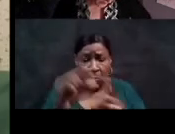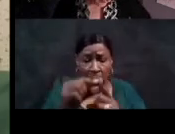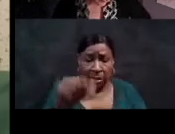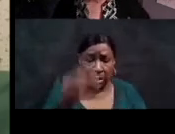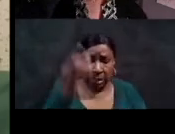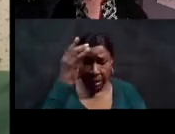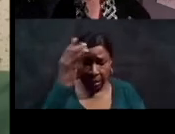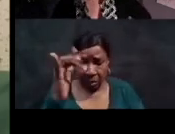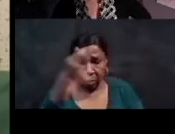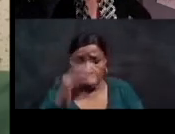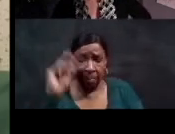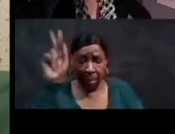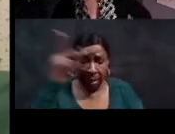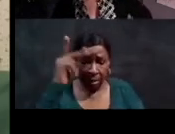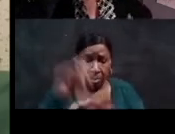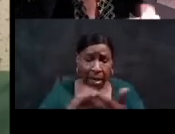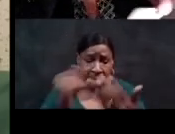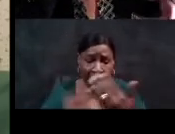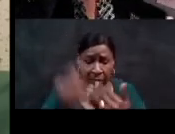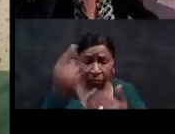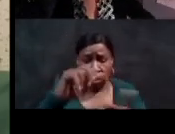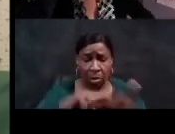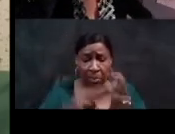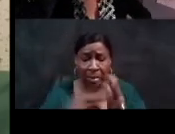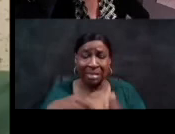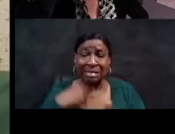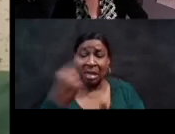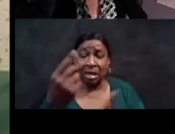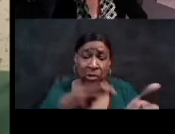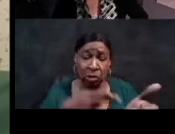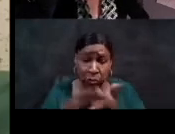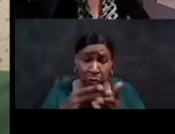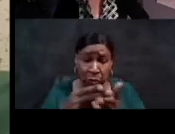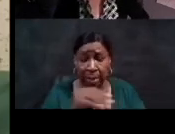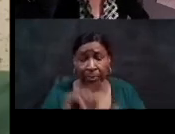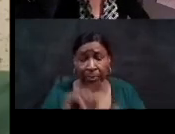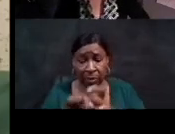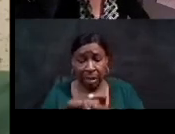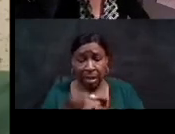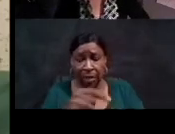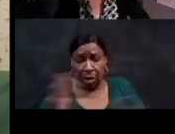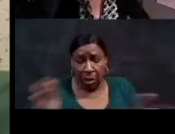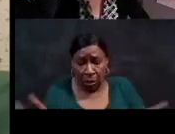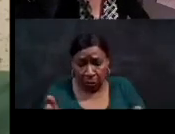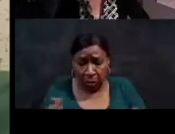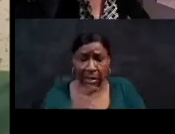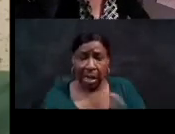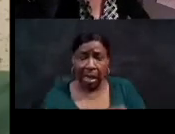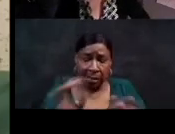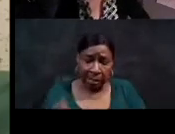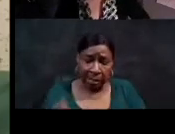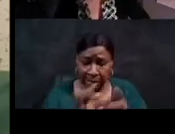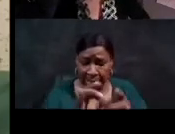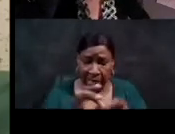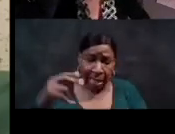the purposes of truth-telling and transformation. And they urge us to connect histories and different forms of